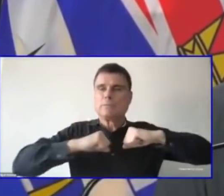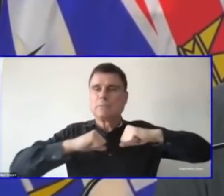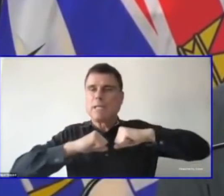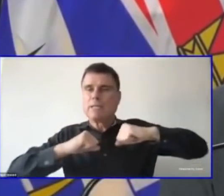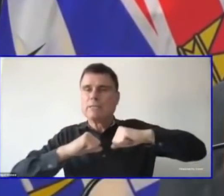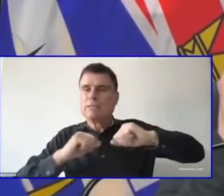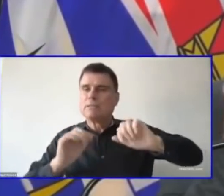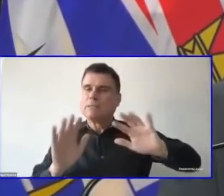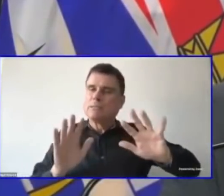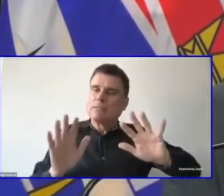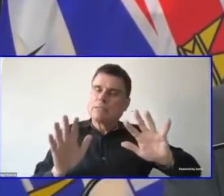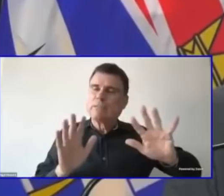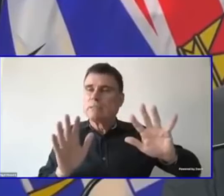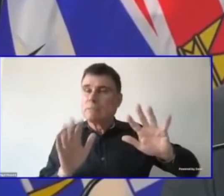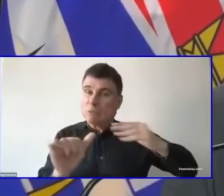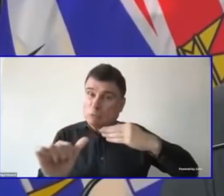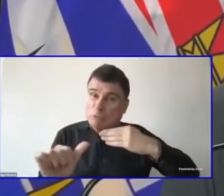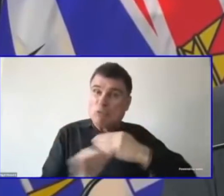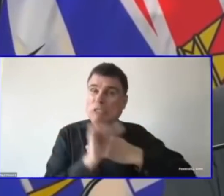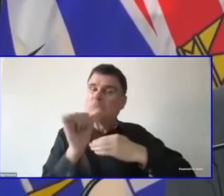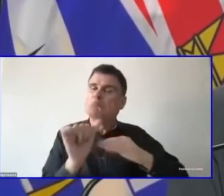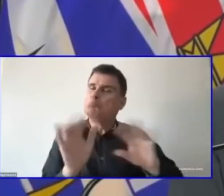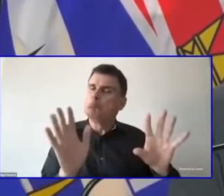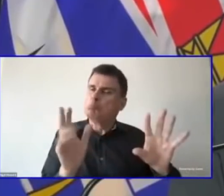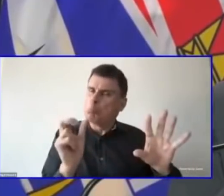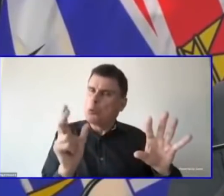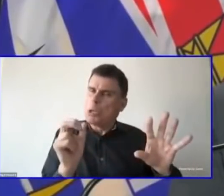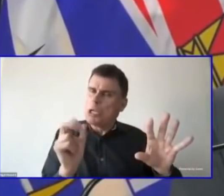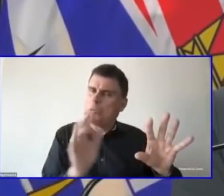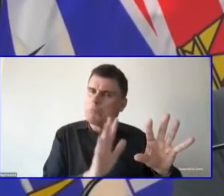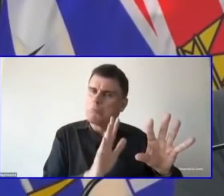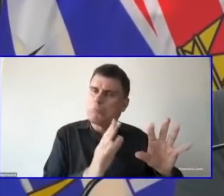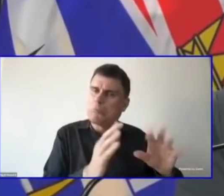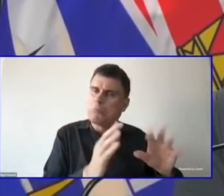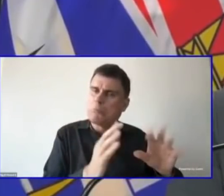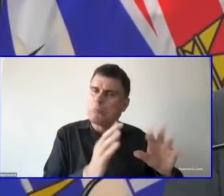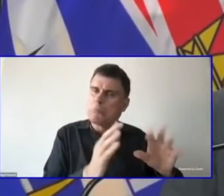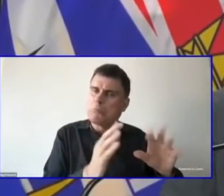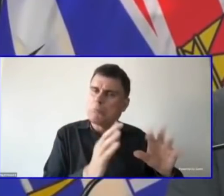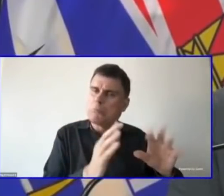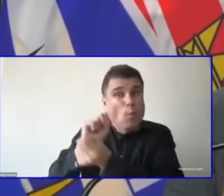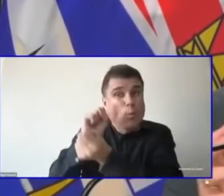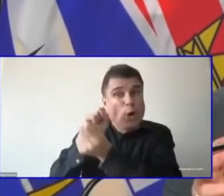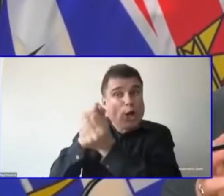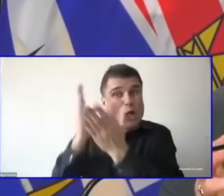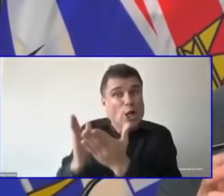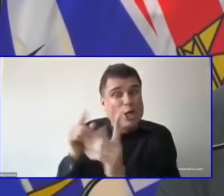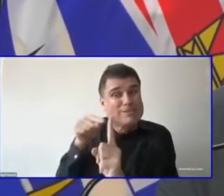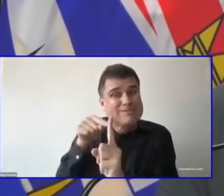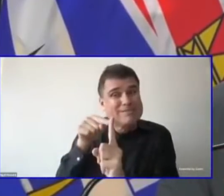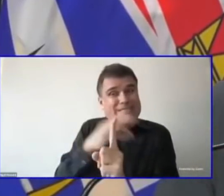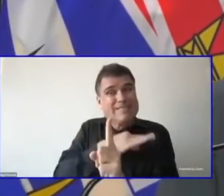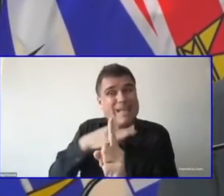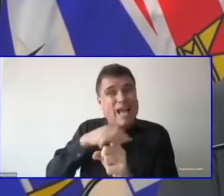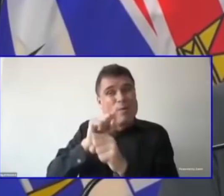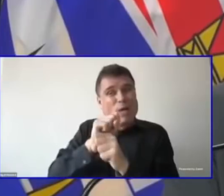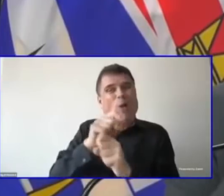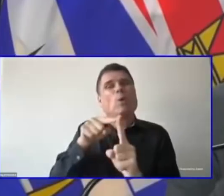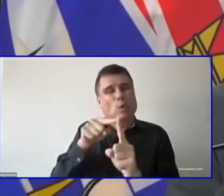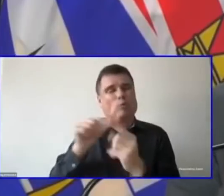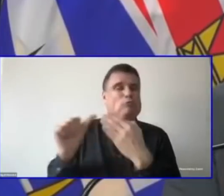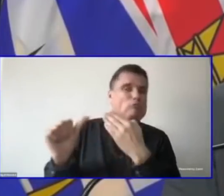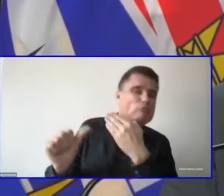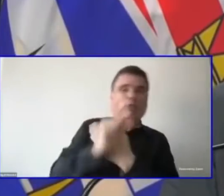spaces, those are less risky environments. It really is the workers in those environments who are most at risk, and that's